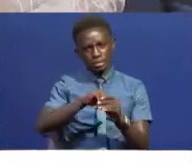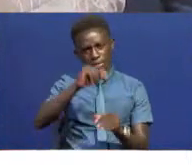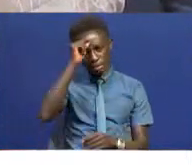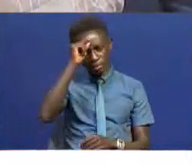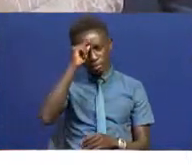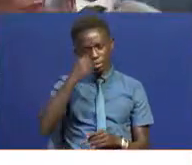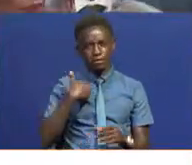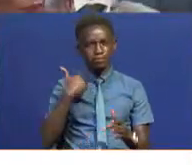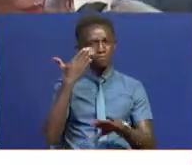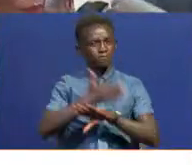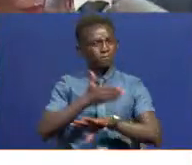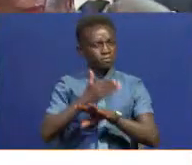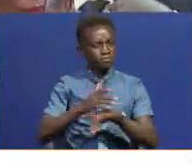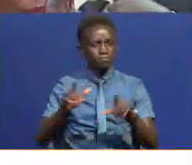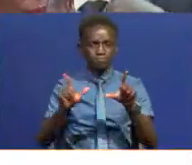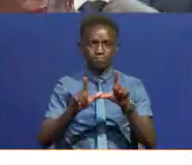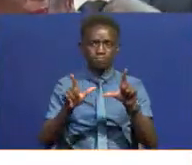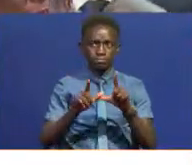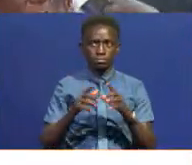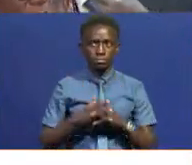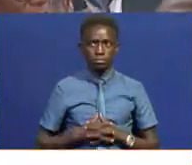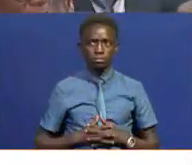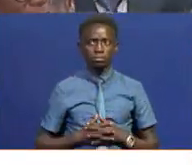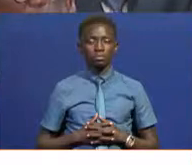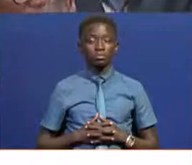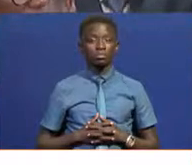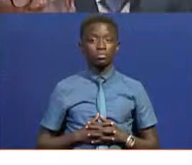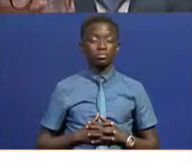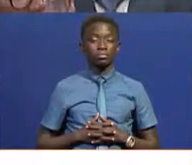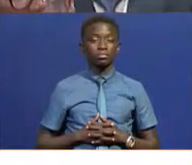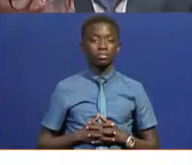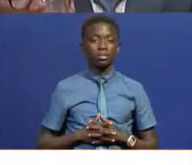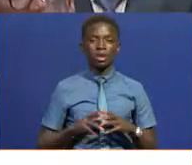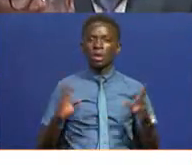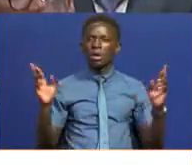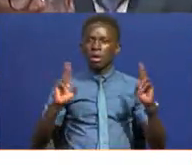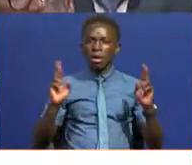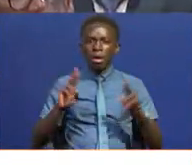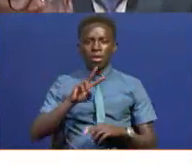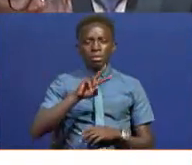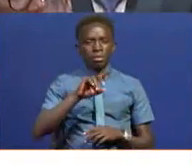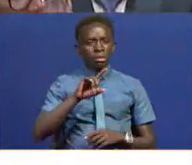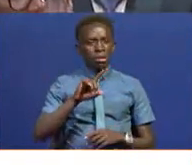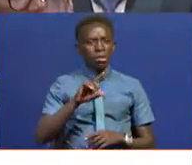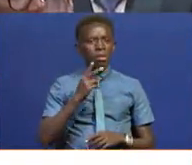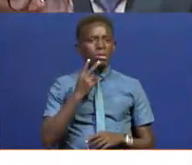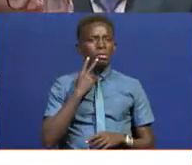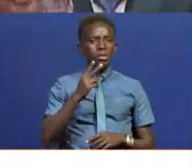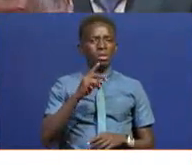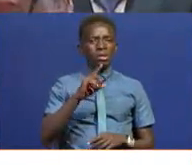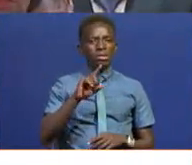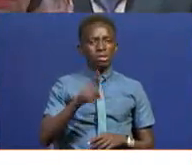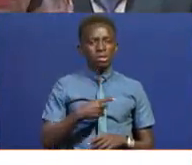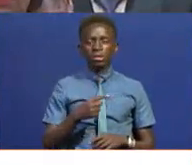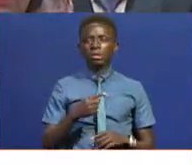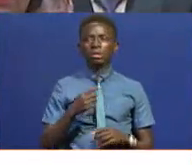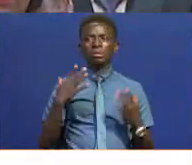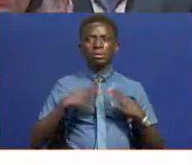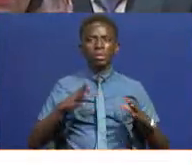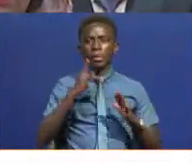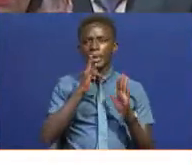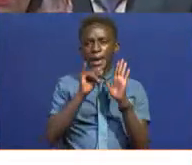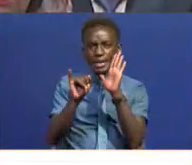Rigathi Gachagua. Already, the 2,100 identified people who have